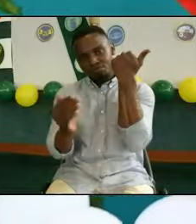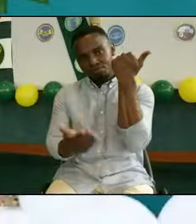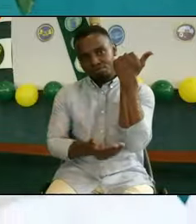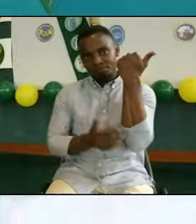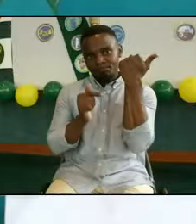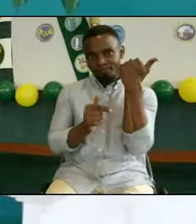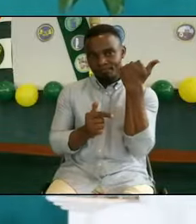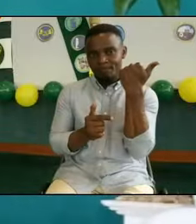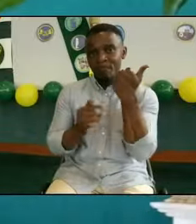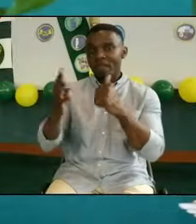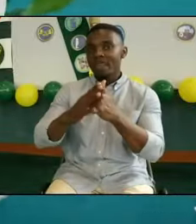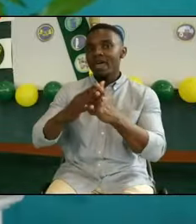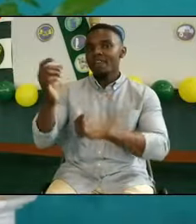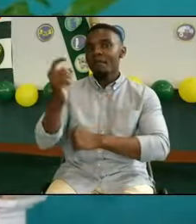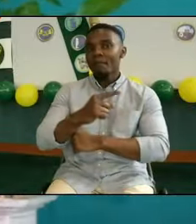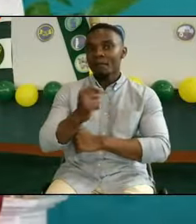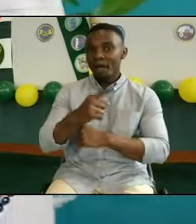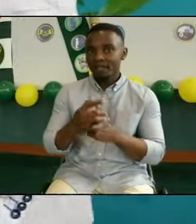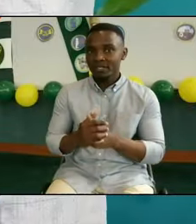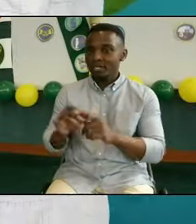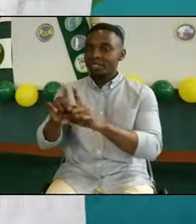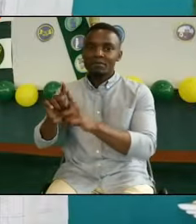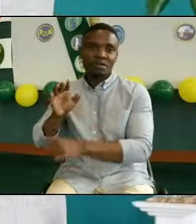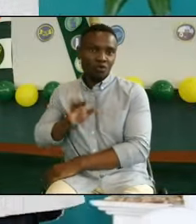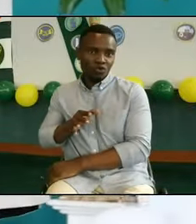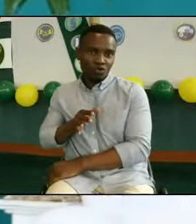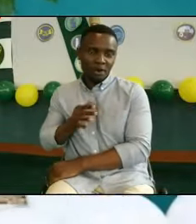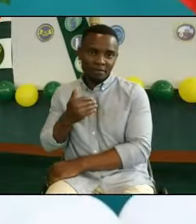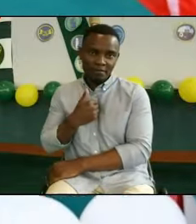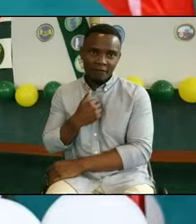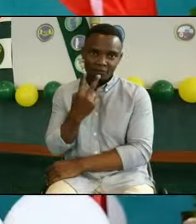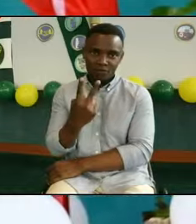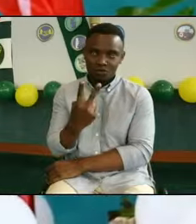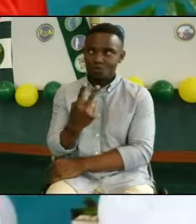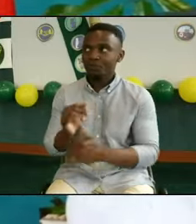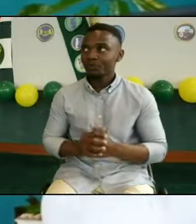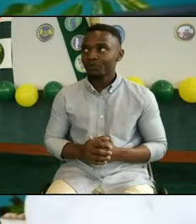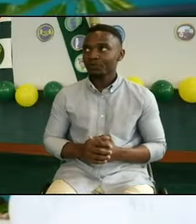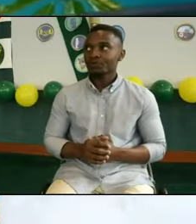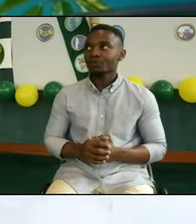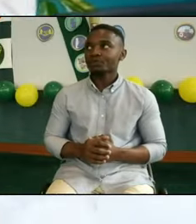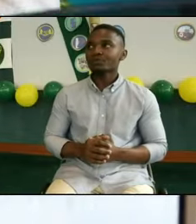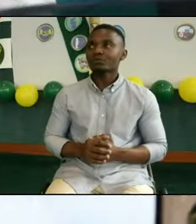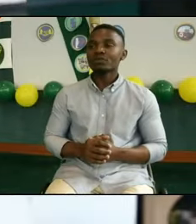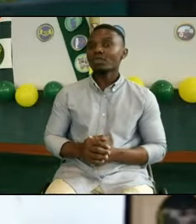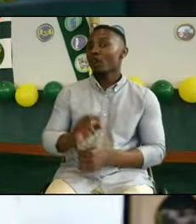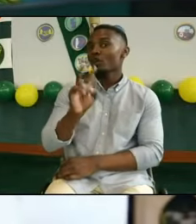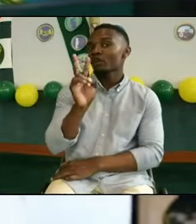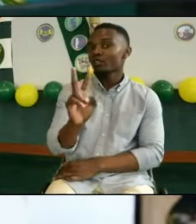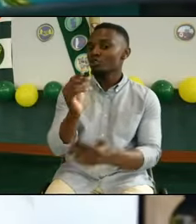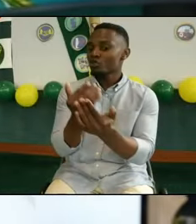and carried for 9 months by the same mother. I heard the two